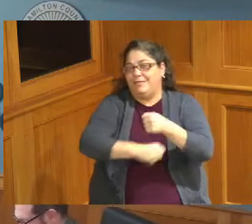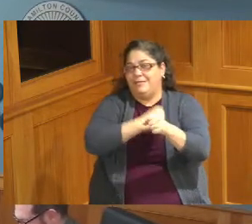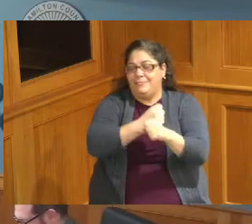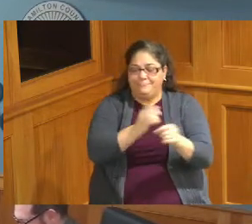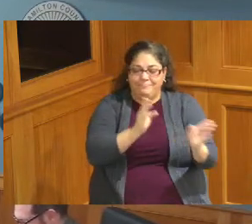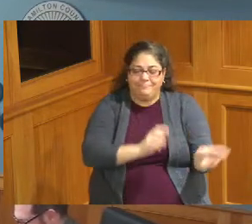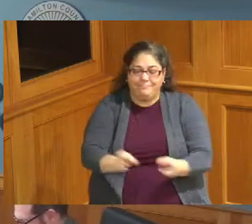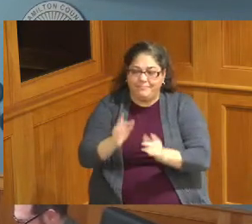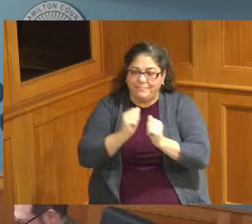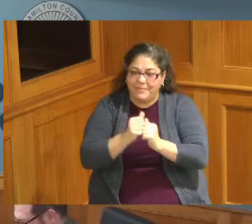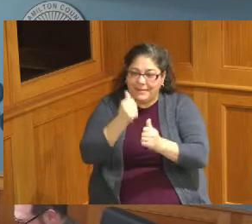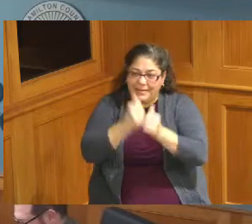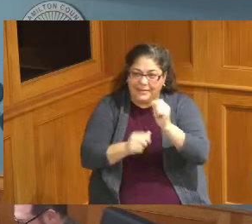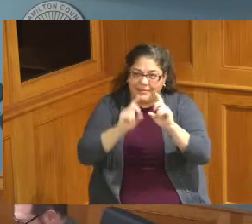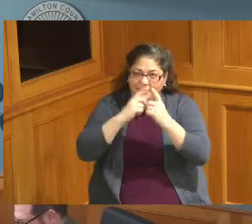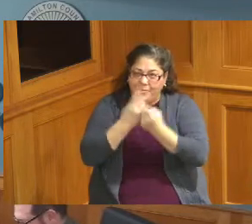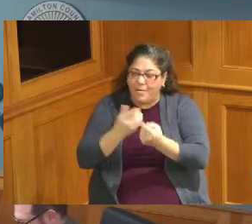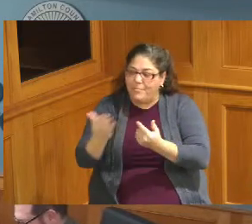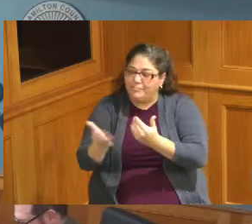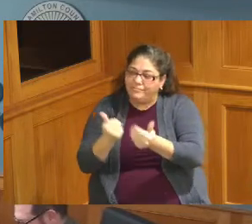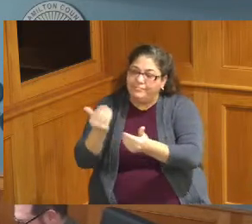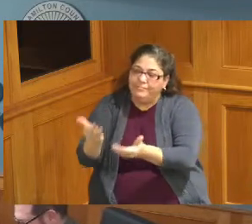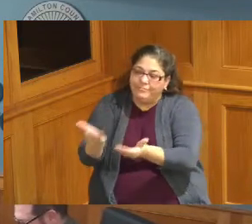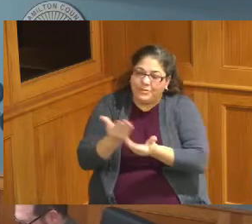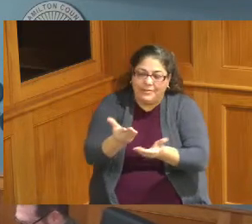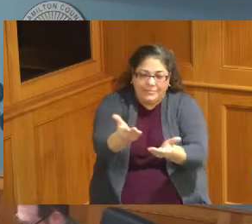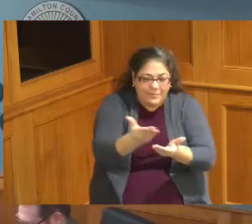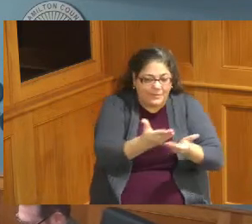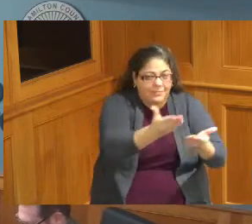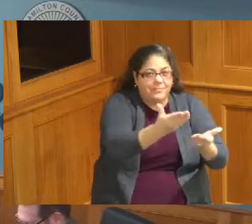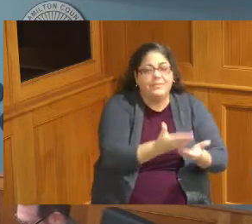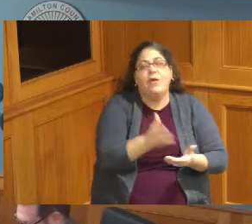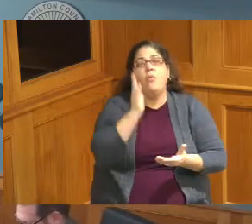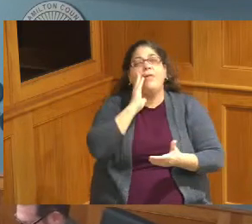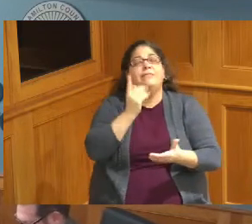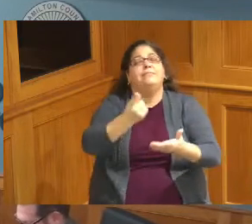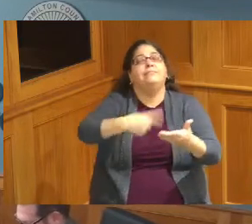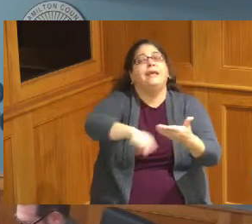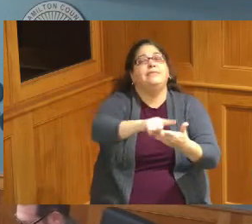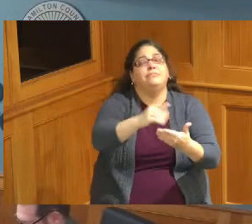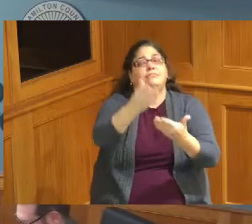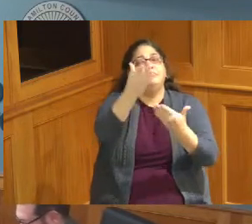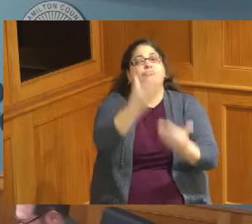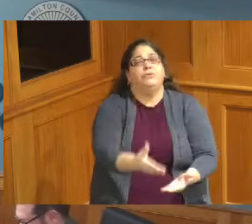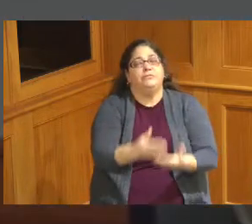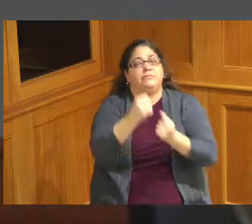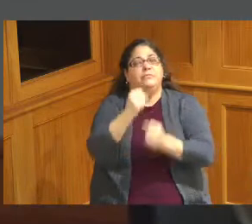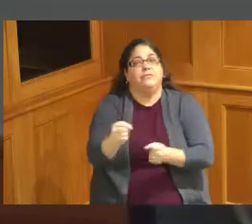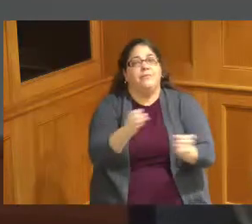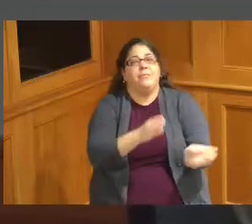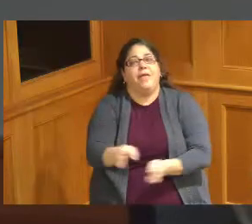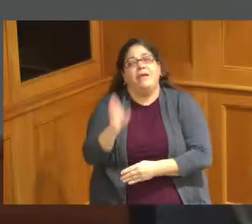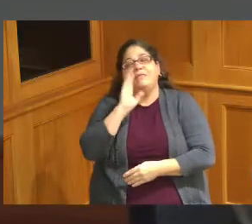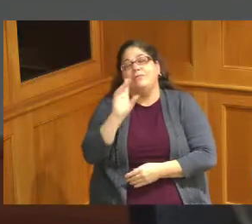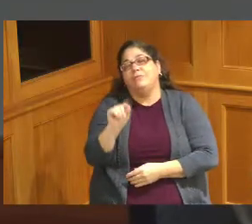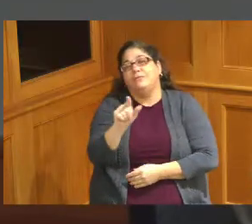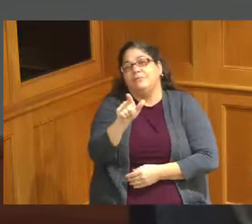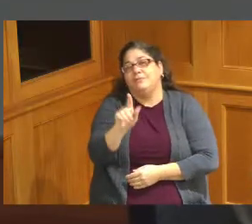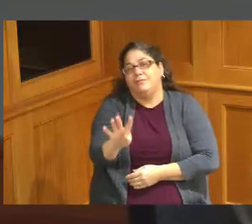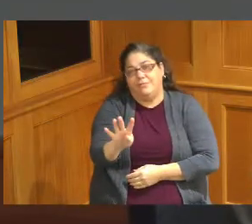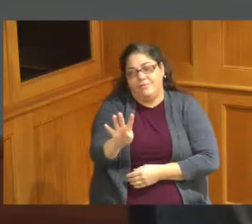a recommendation to the board, probably coming to the board next week, on the 2024 budget.